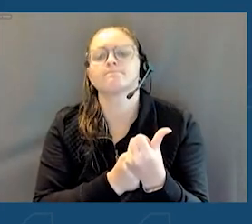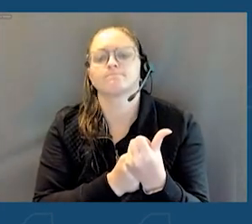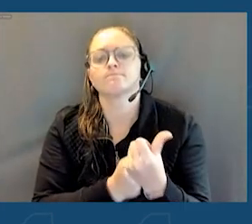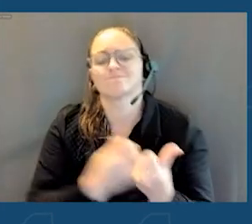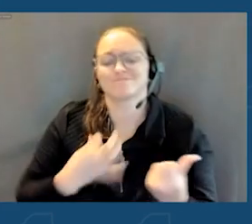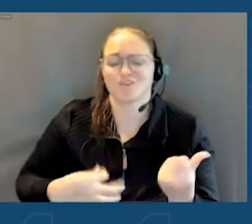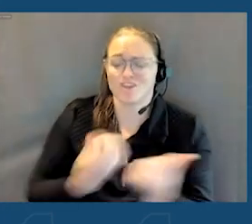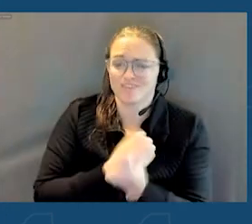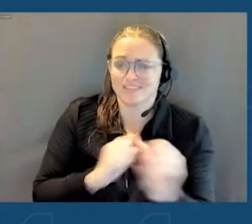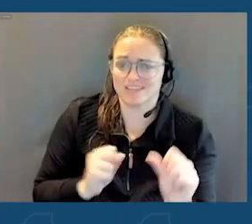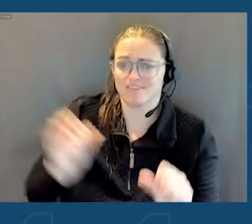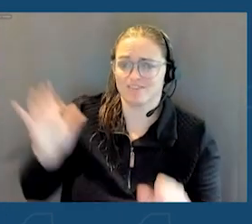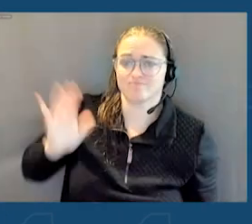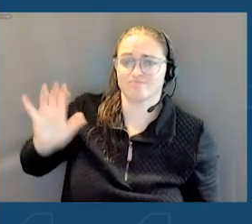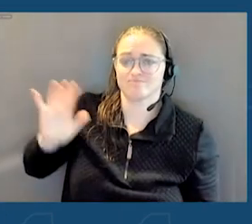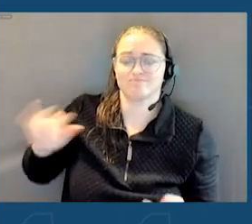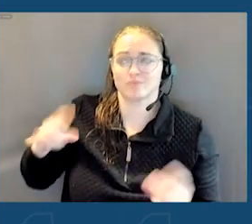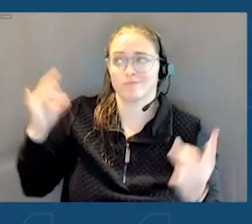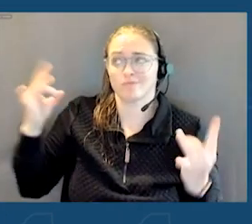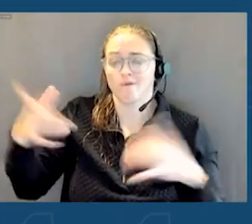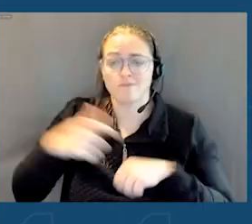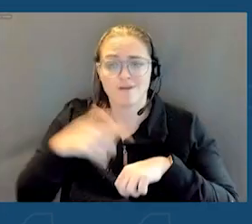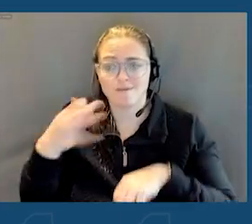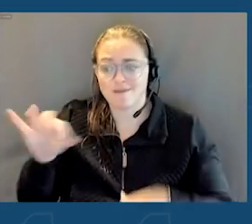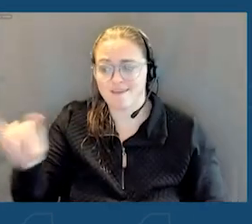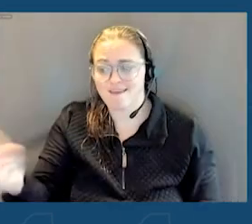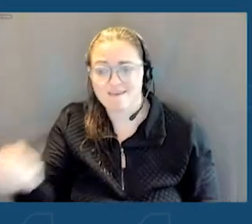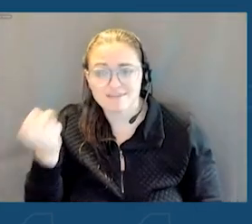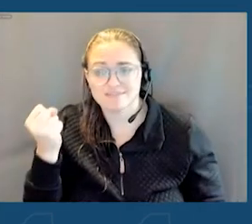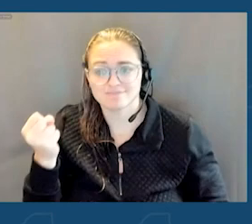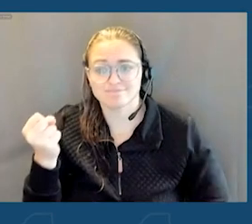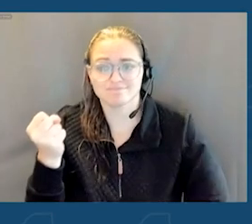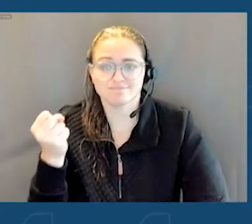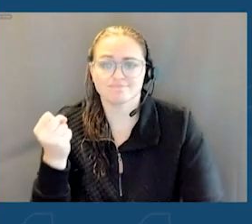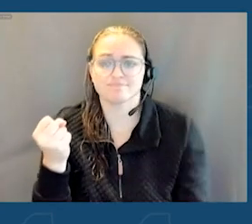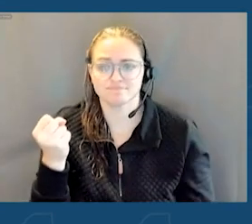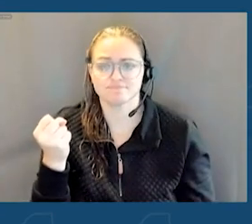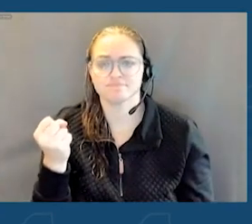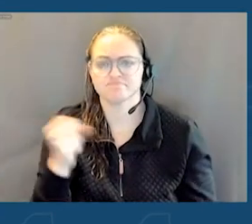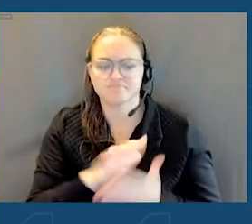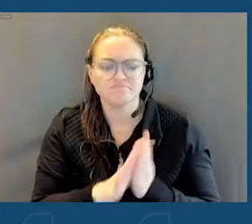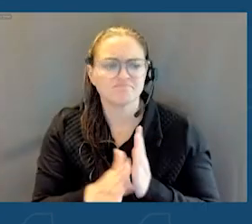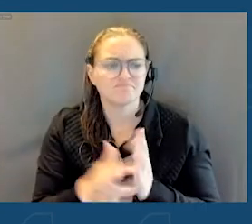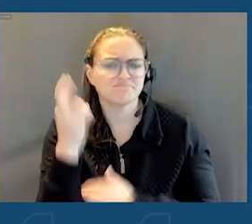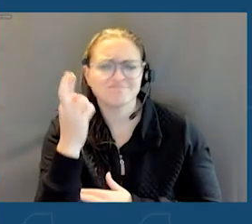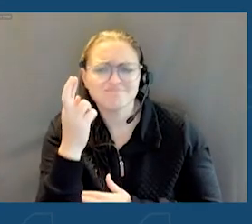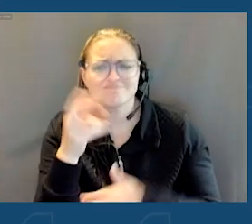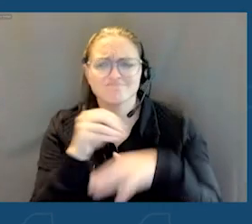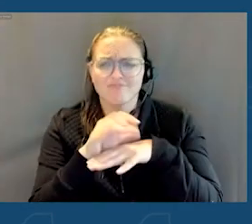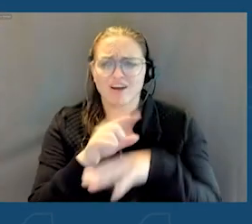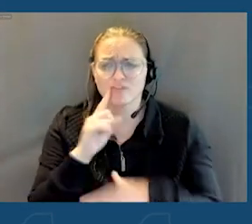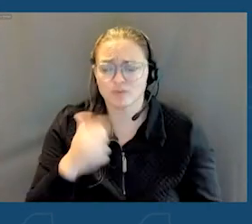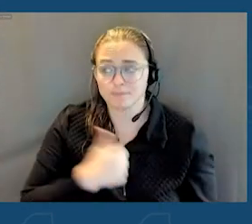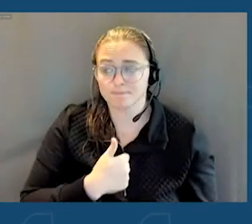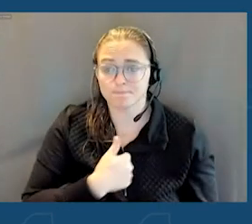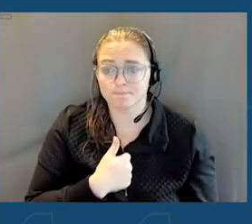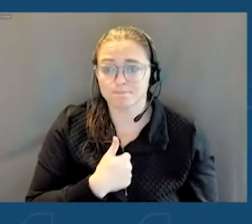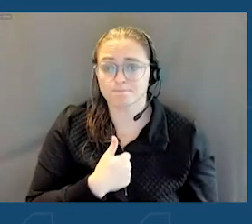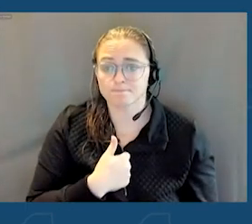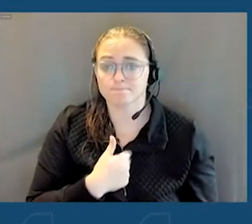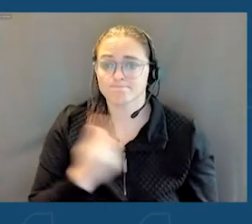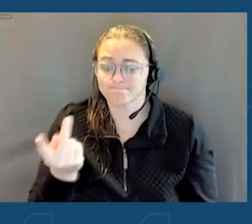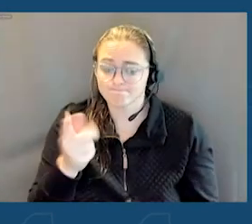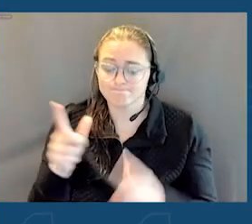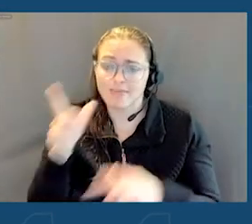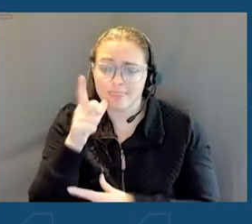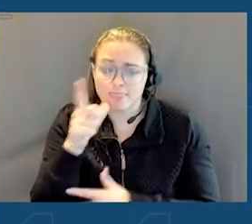back during the tumultuous times of the 1980s. He became a good friend and advisor of mine. We had lunch together not